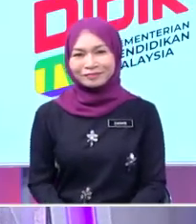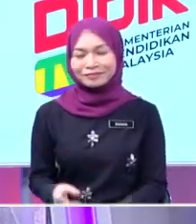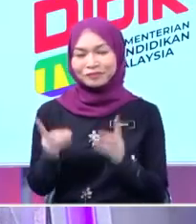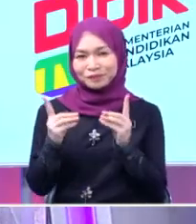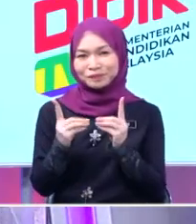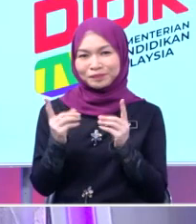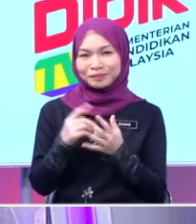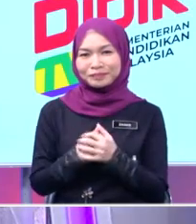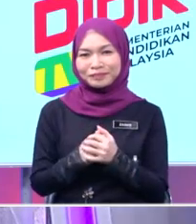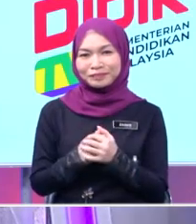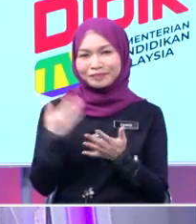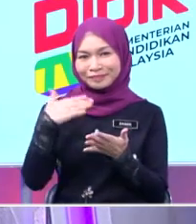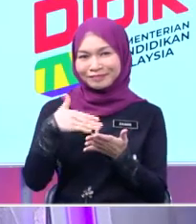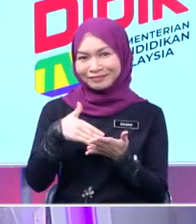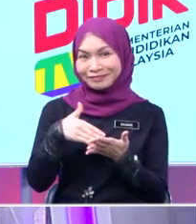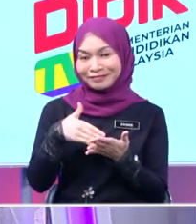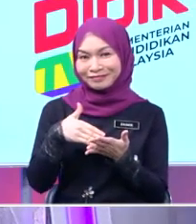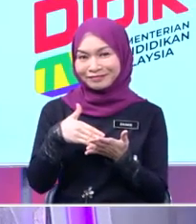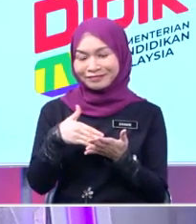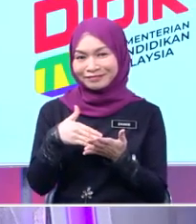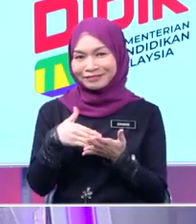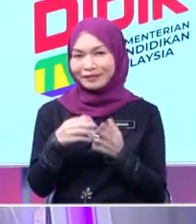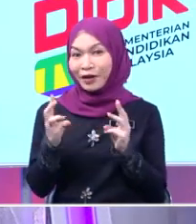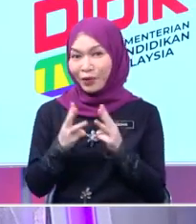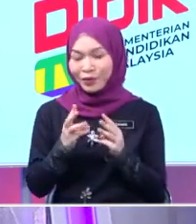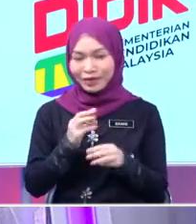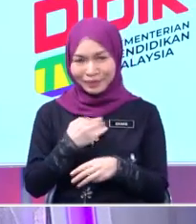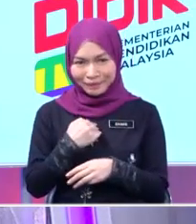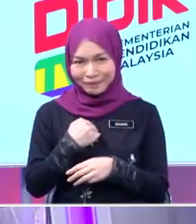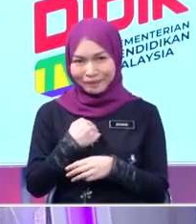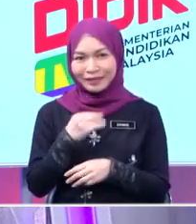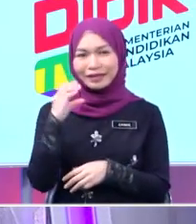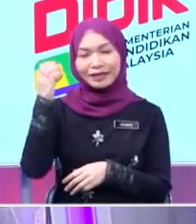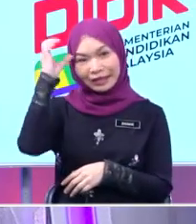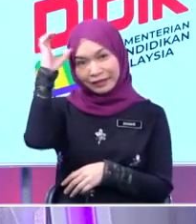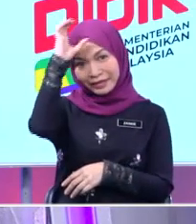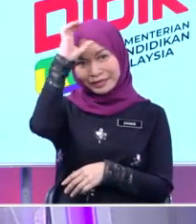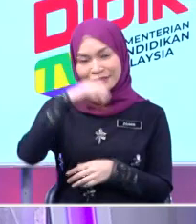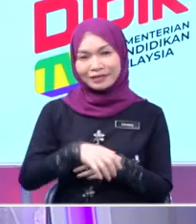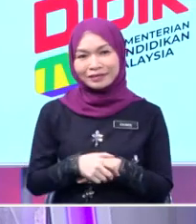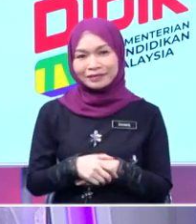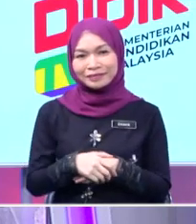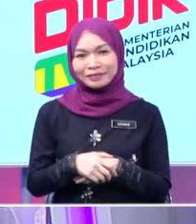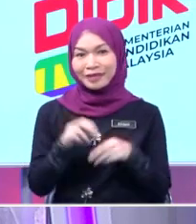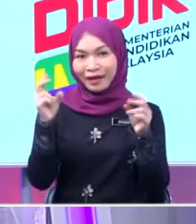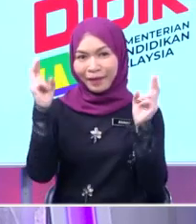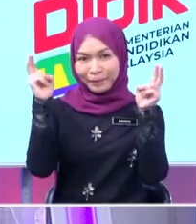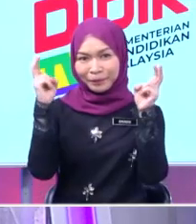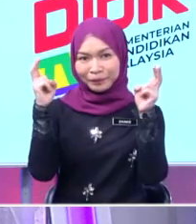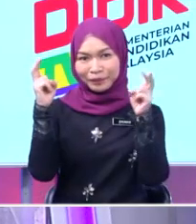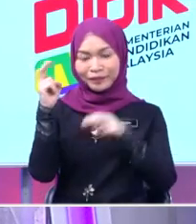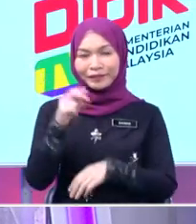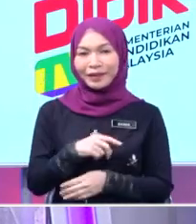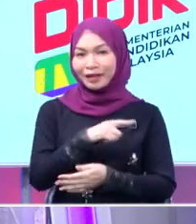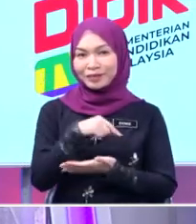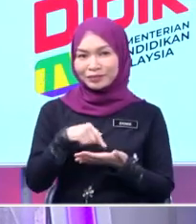DidikTV KPM with me Chris MJ, and today we are focusing on Bahasa Inggeris on the topic of the environment,